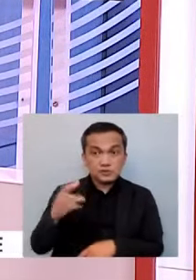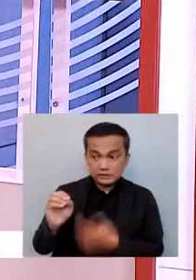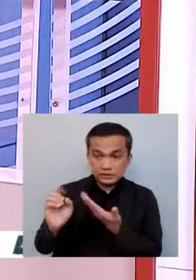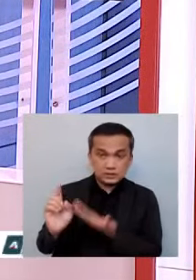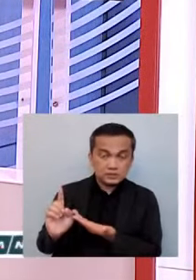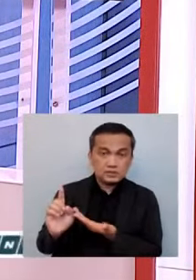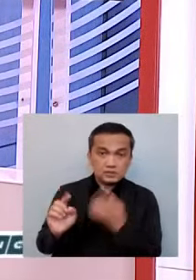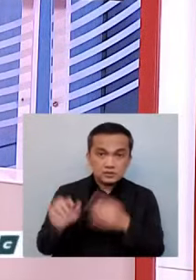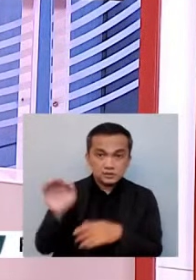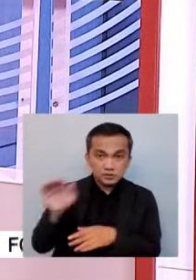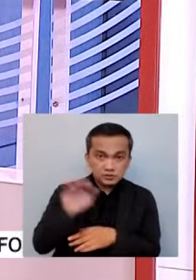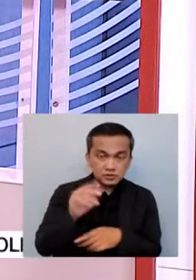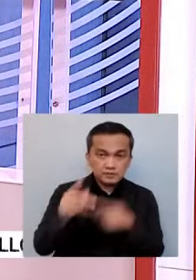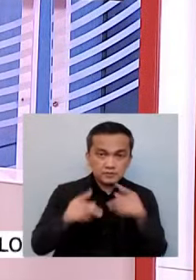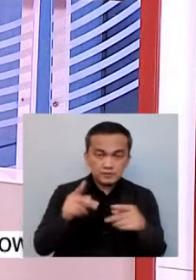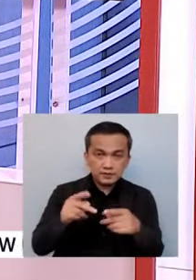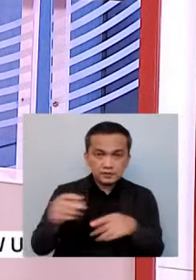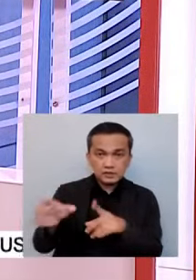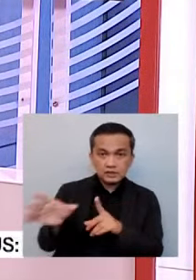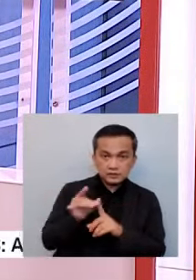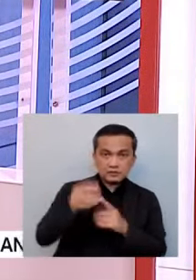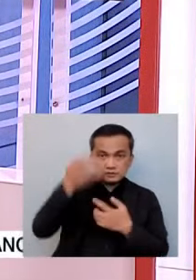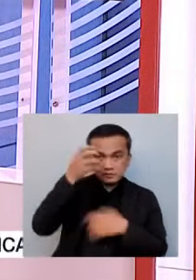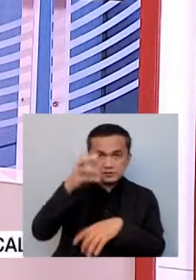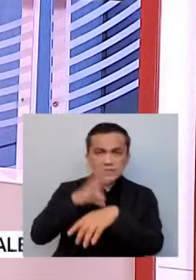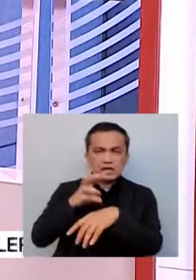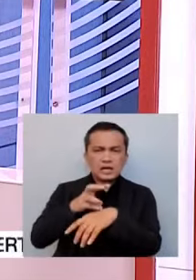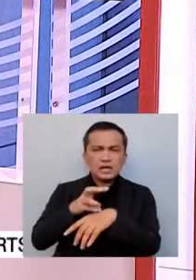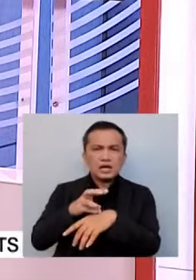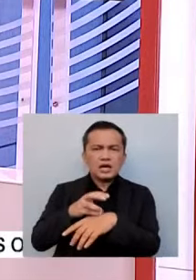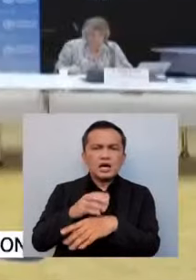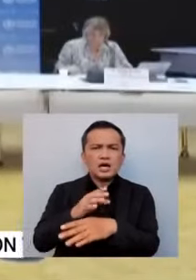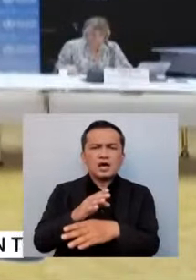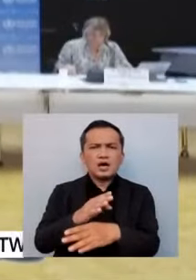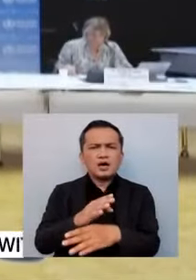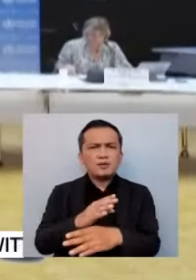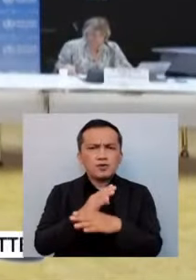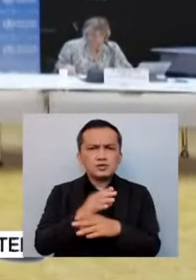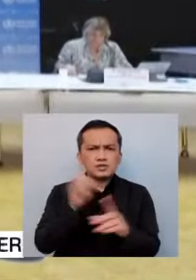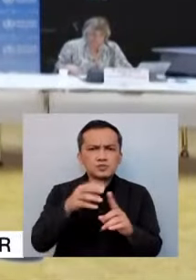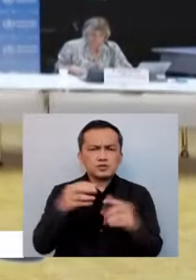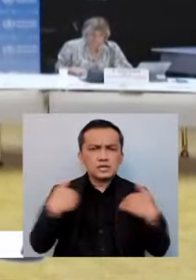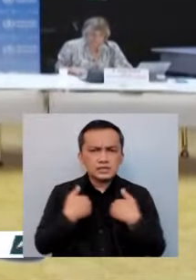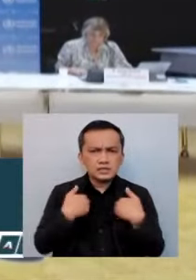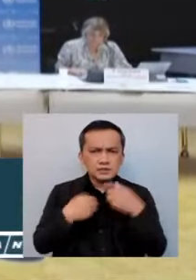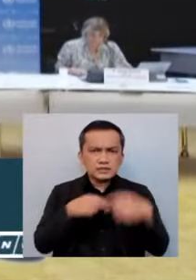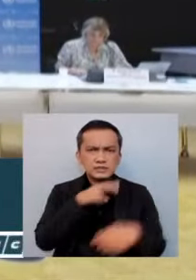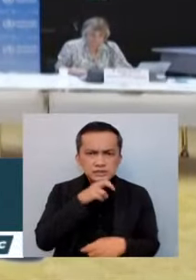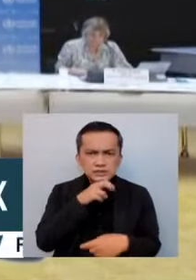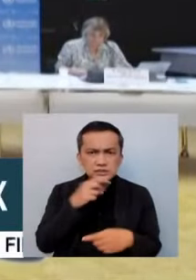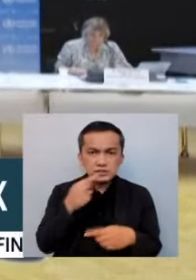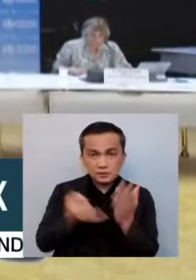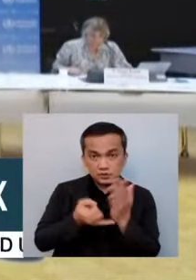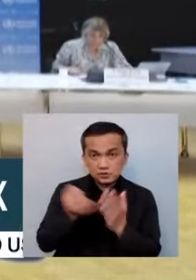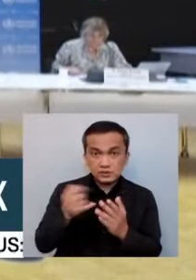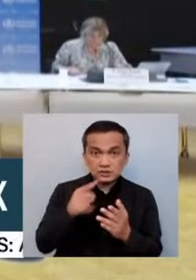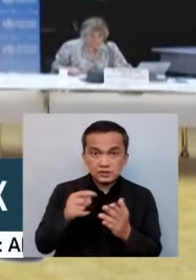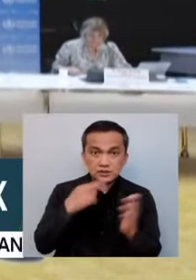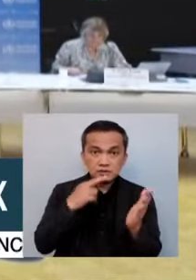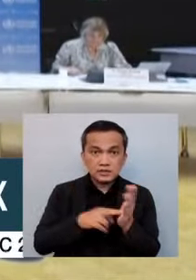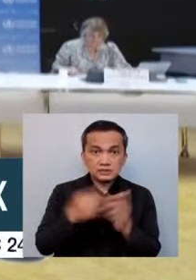calls on people infected with monkeypox to avoid exposing animals to the virus. That's after the medical journal, The Lancet, reported last